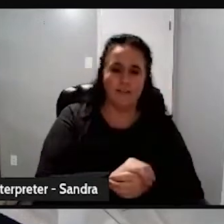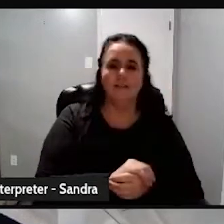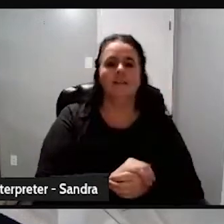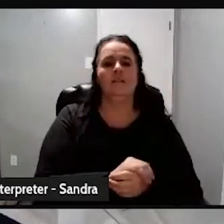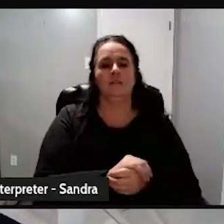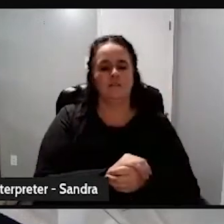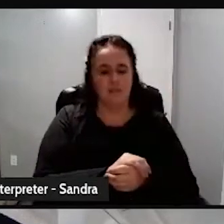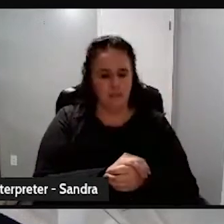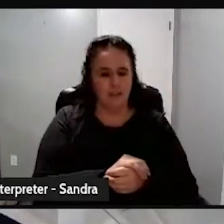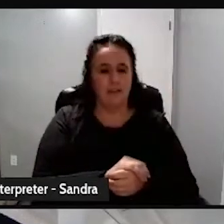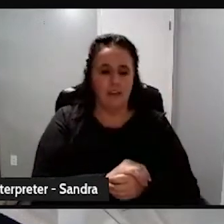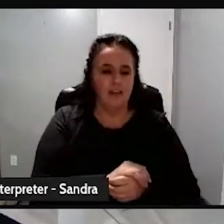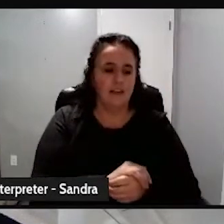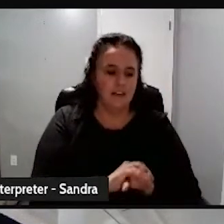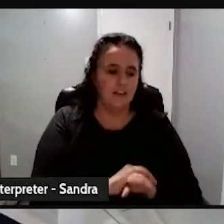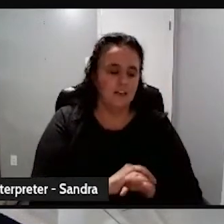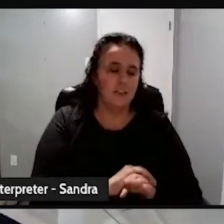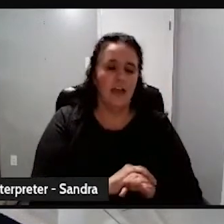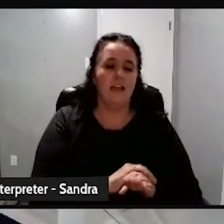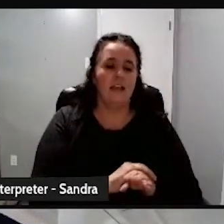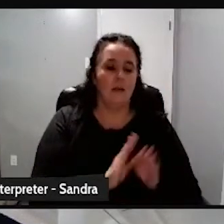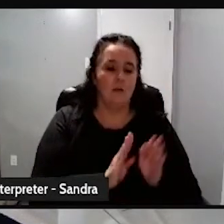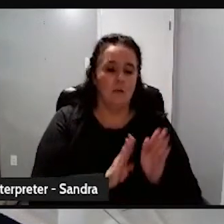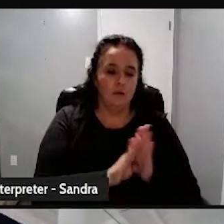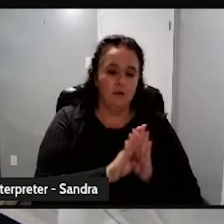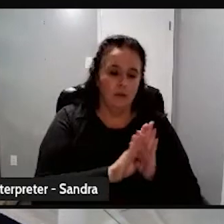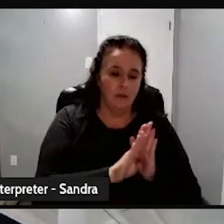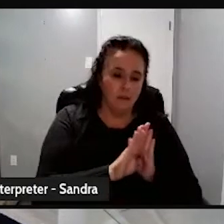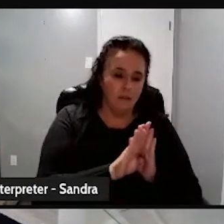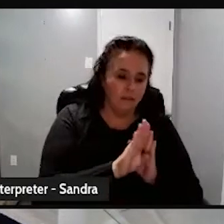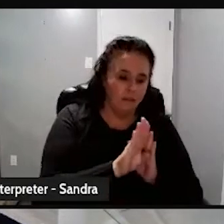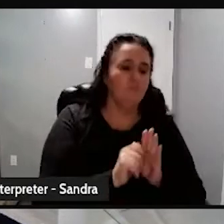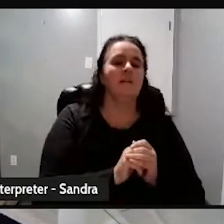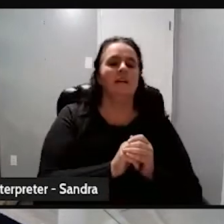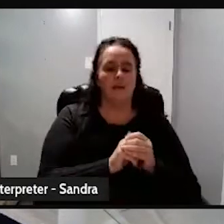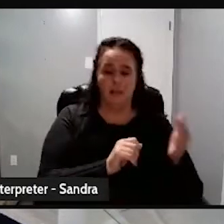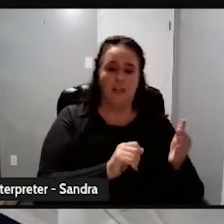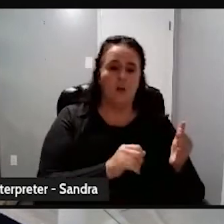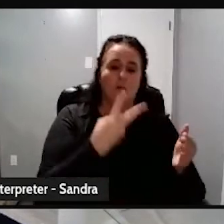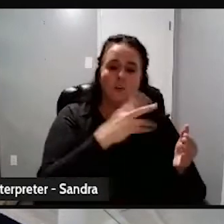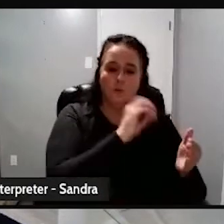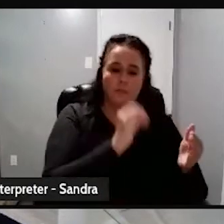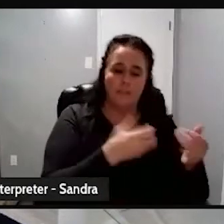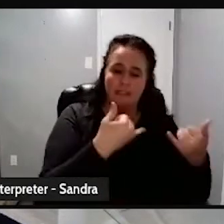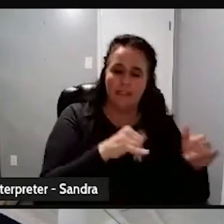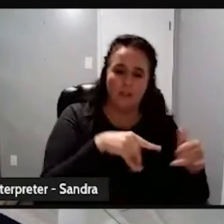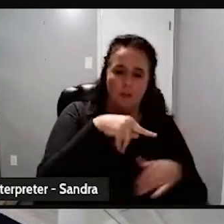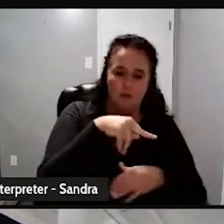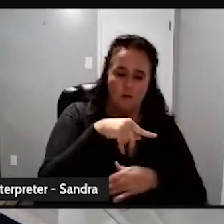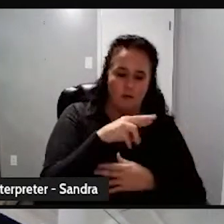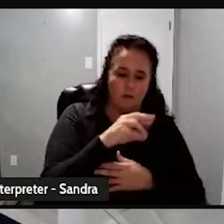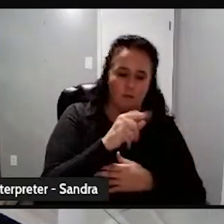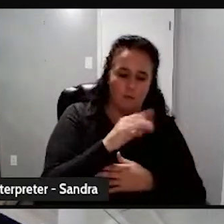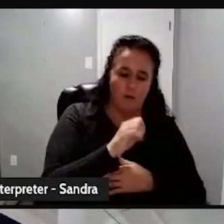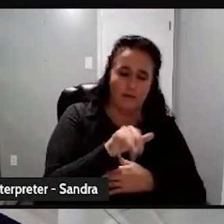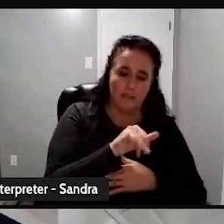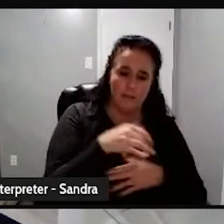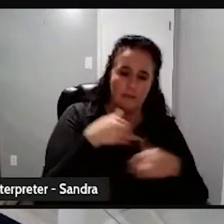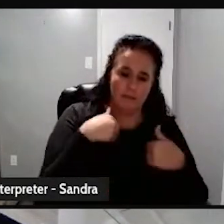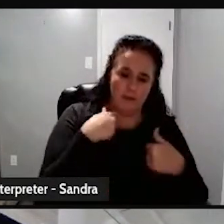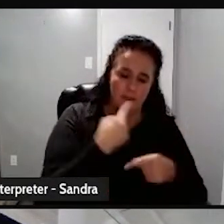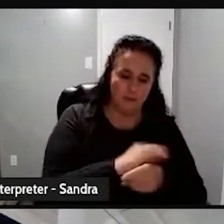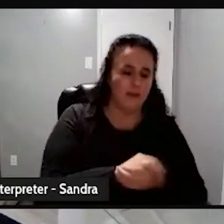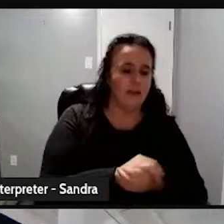chimp. So we're primates, we are group creatures, we need to be social. We have social pecking orders, and we need to have